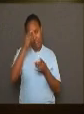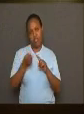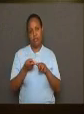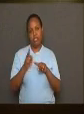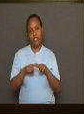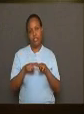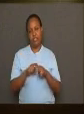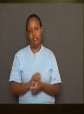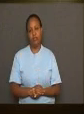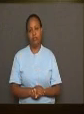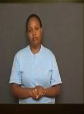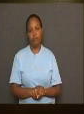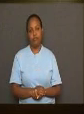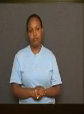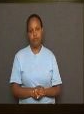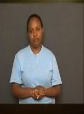Let's get back to our lesson.